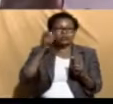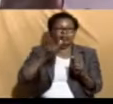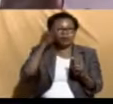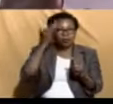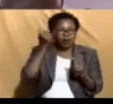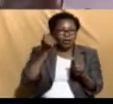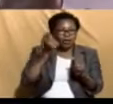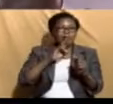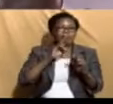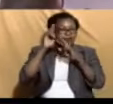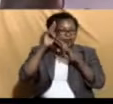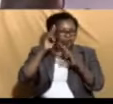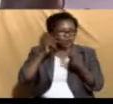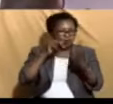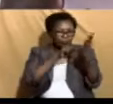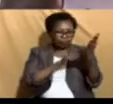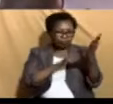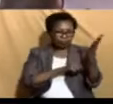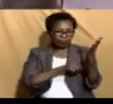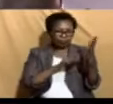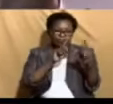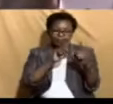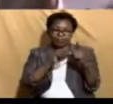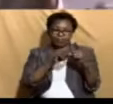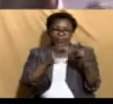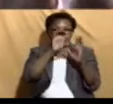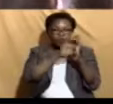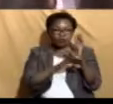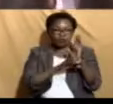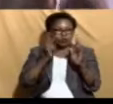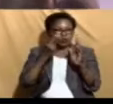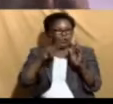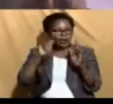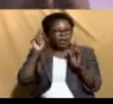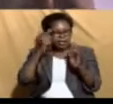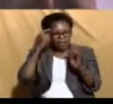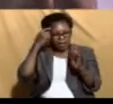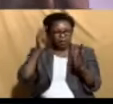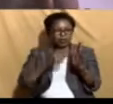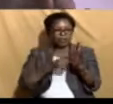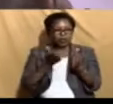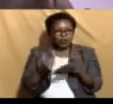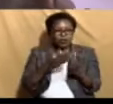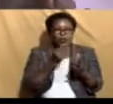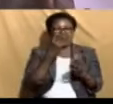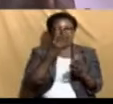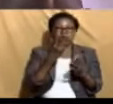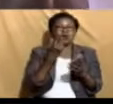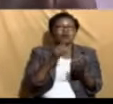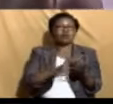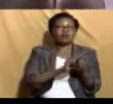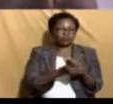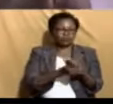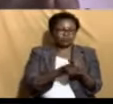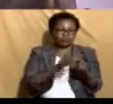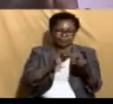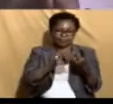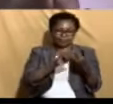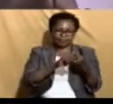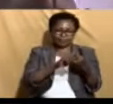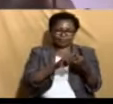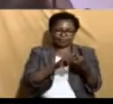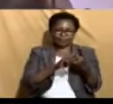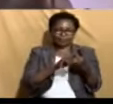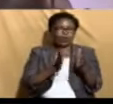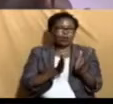Lord. The Constitution of Kenya recognizes 3 ways of amending it. One is by